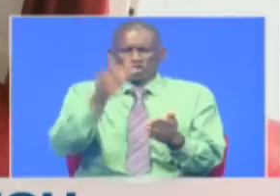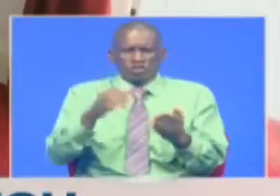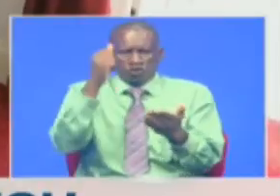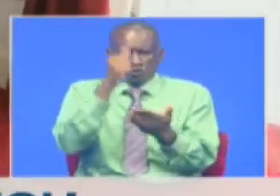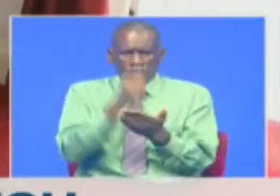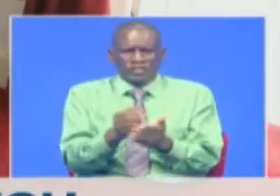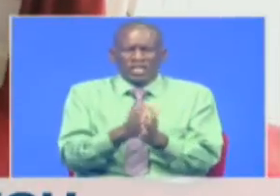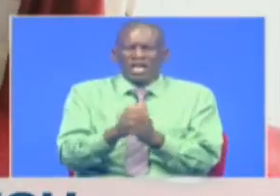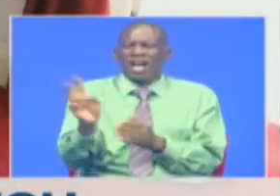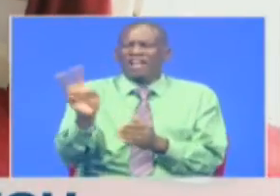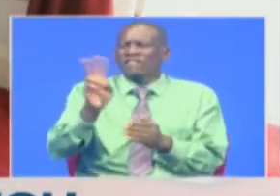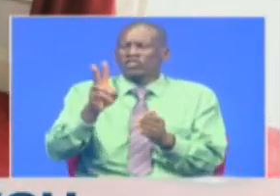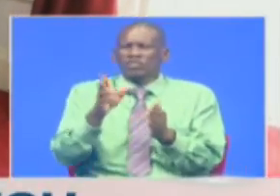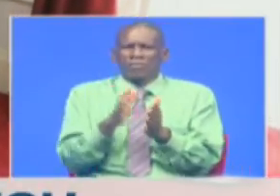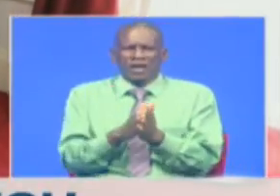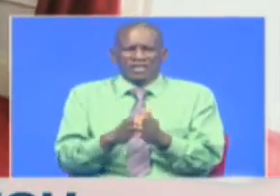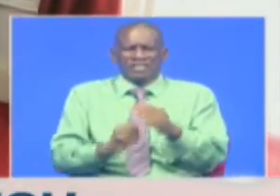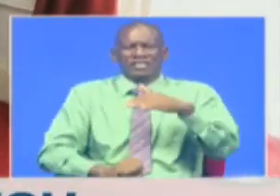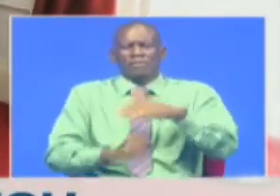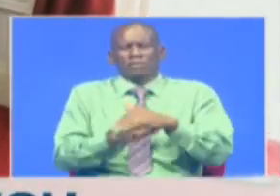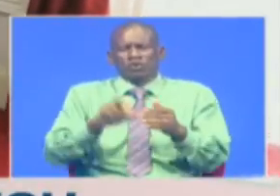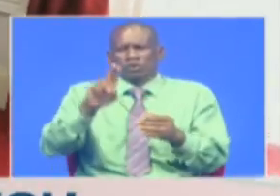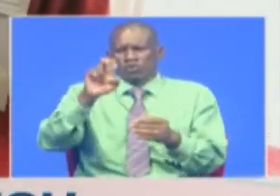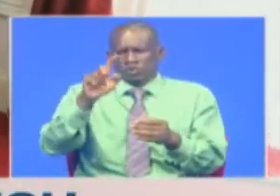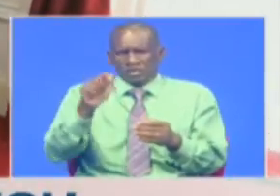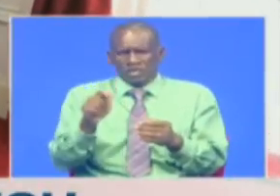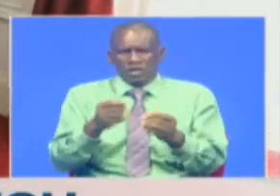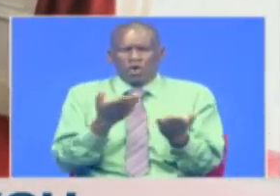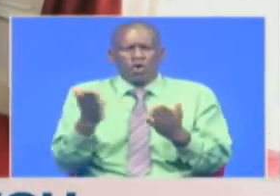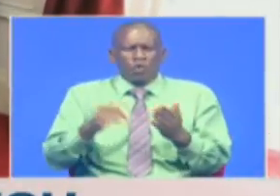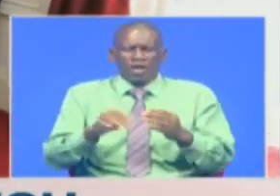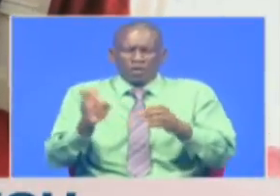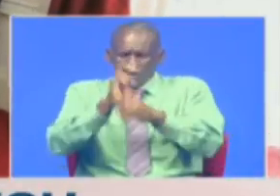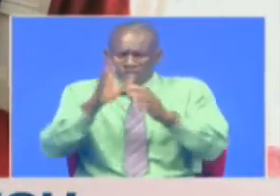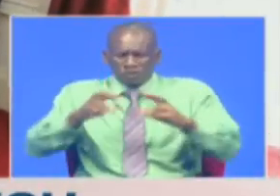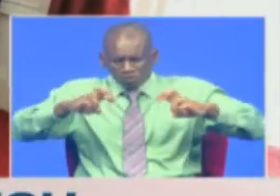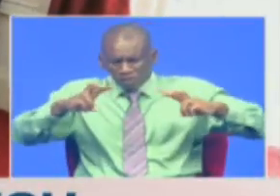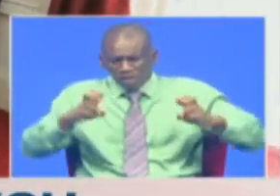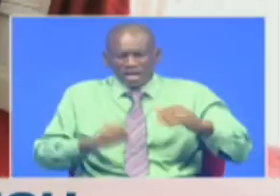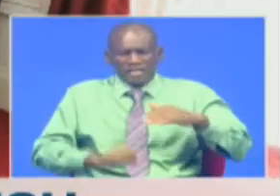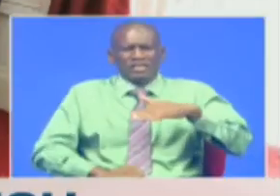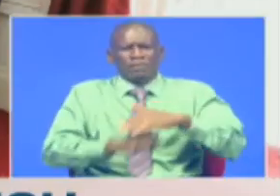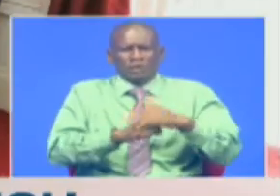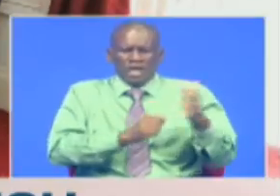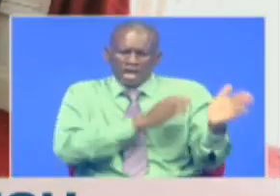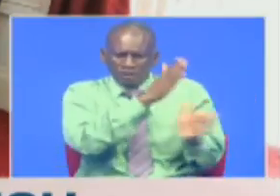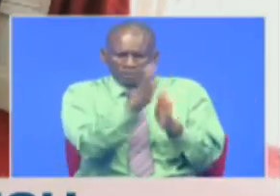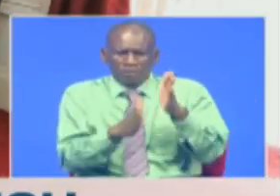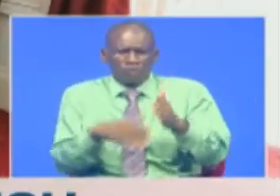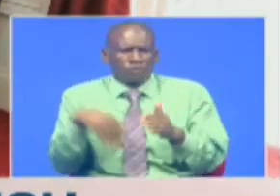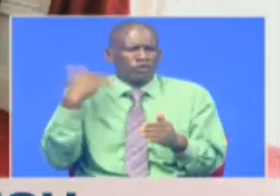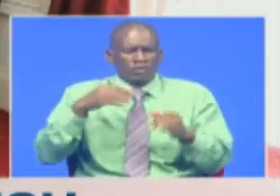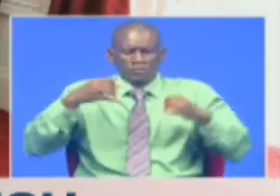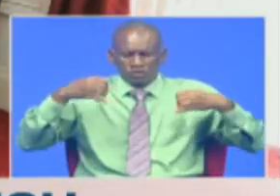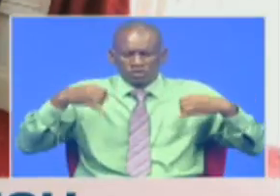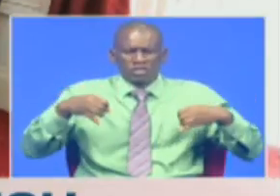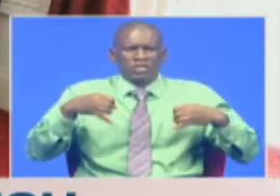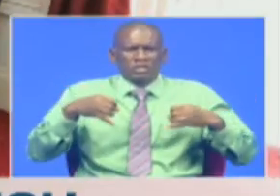witness facilitation unit, where witnesses will be traced, facilitated and prepared for criminal trials.